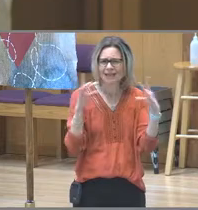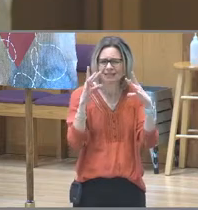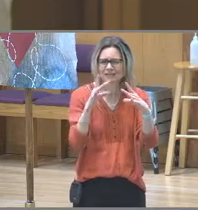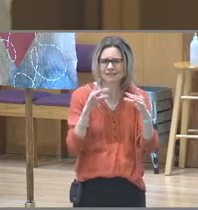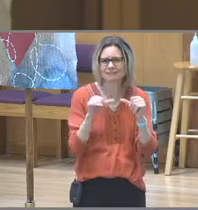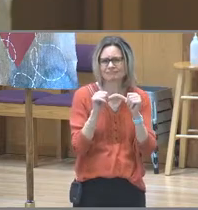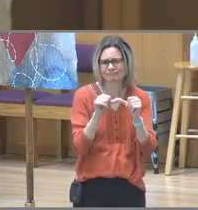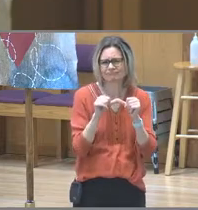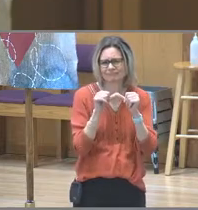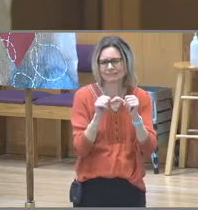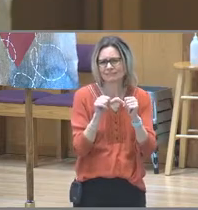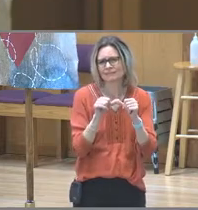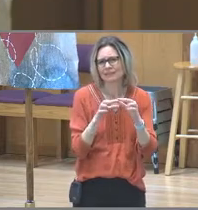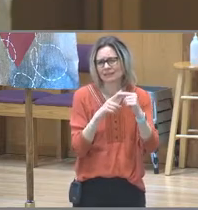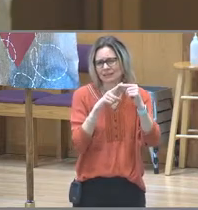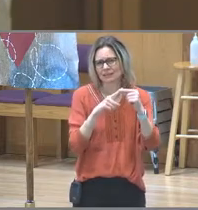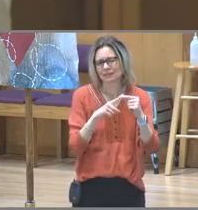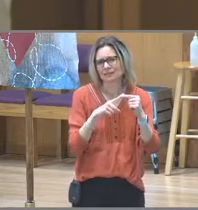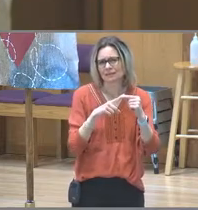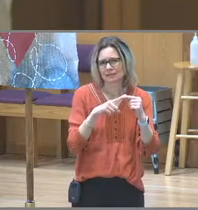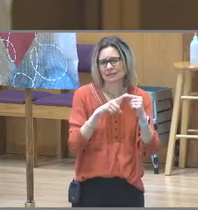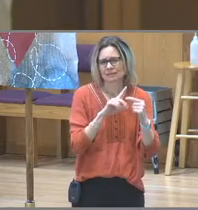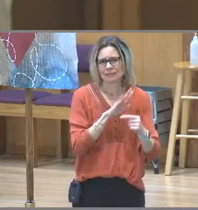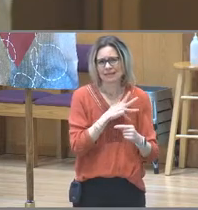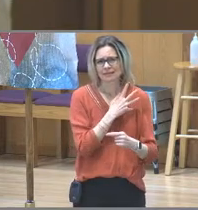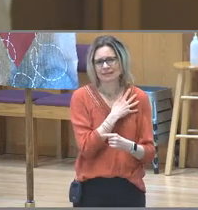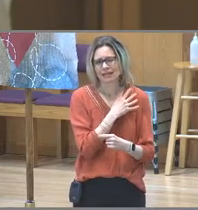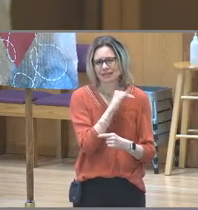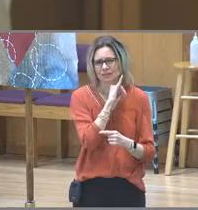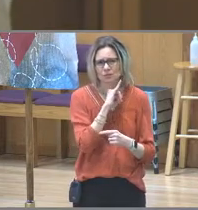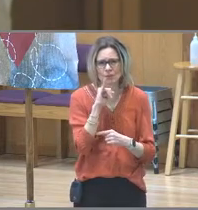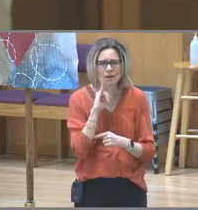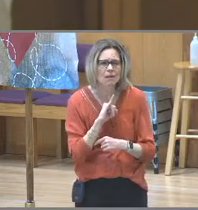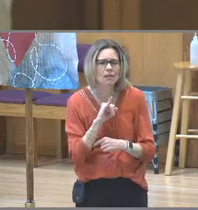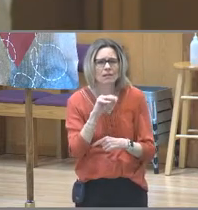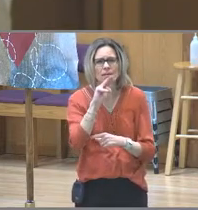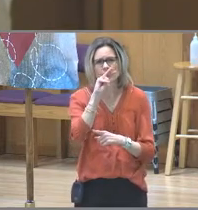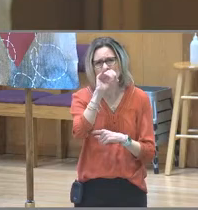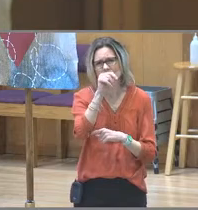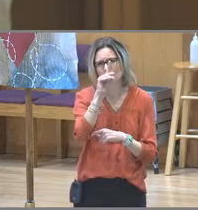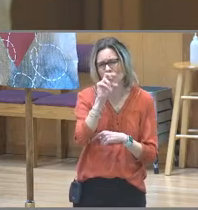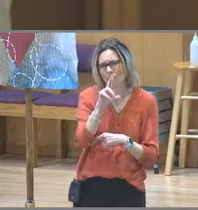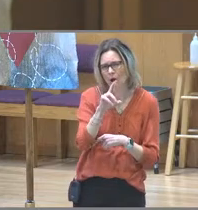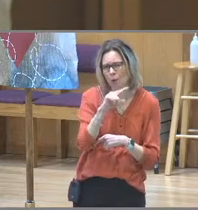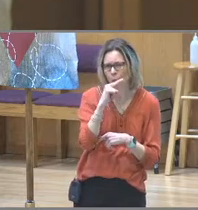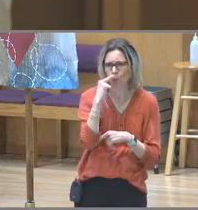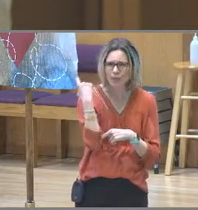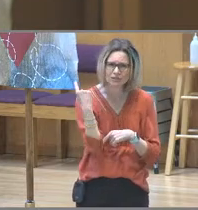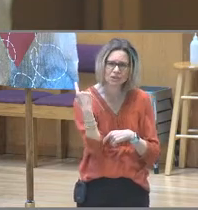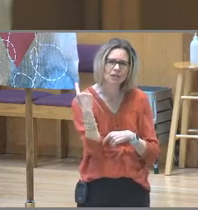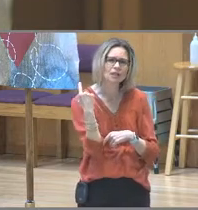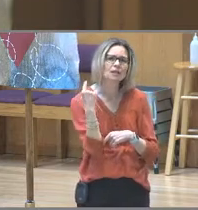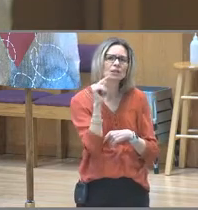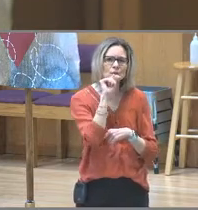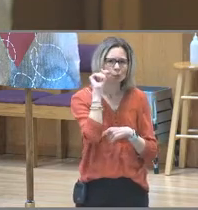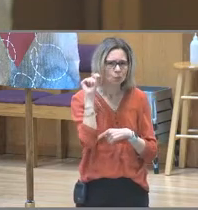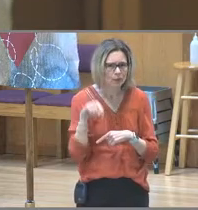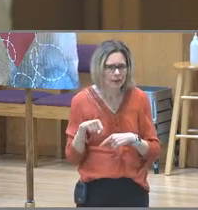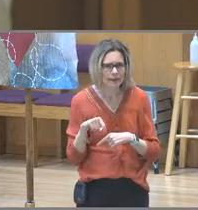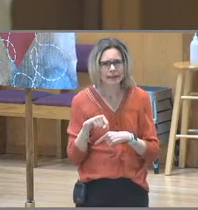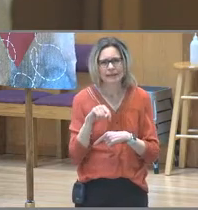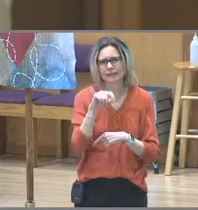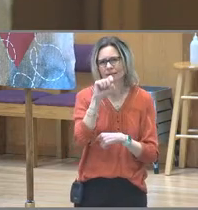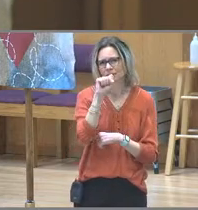rage, especially Palestine and Israel, Myanmar, Russia and Ukraine, and the